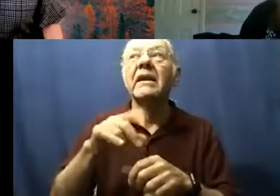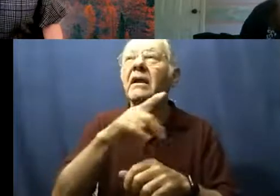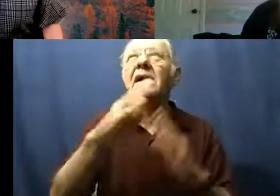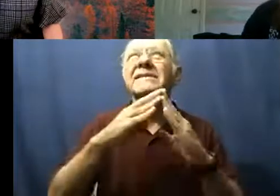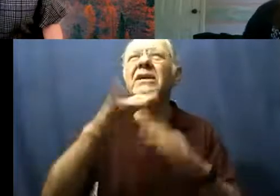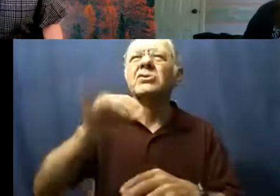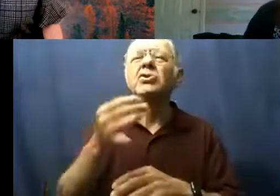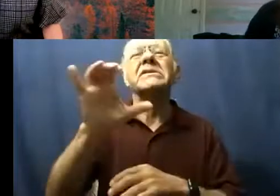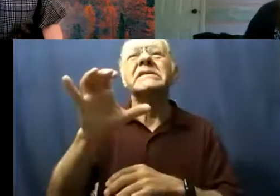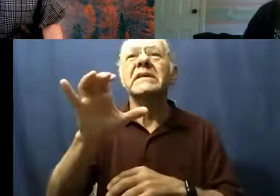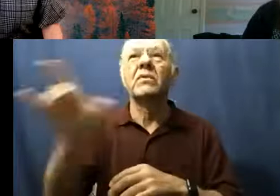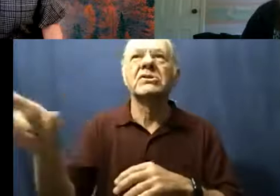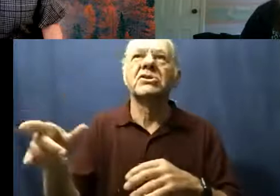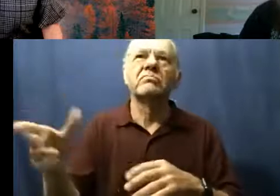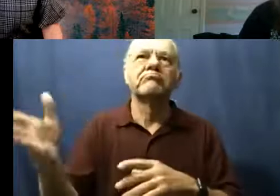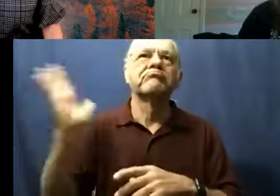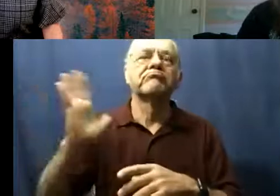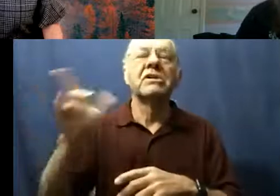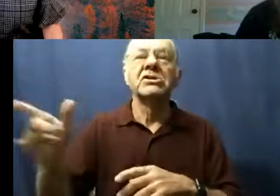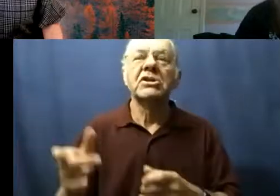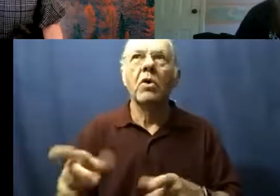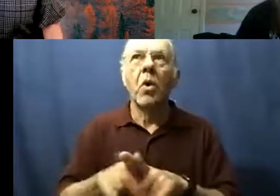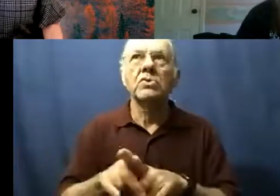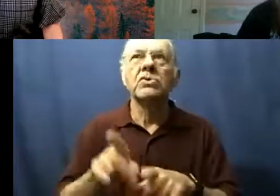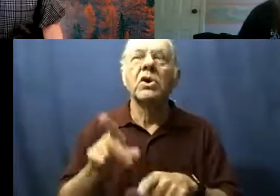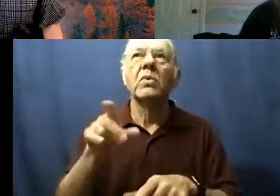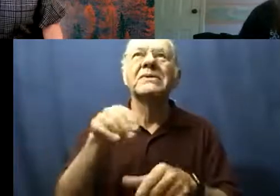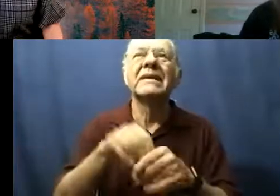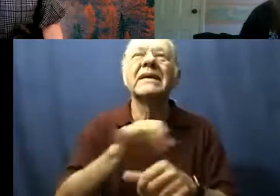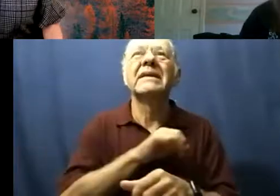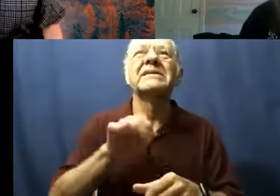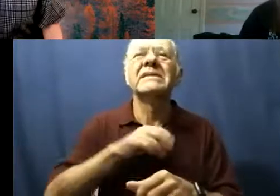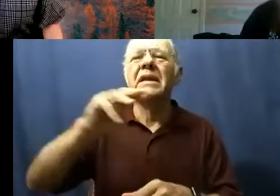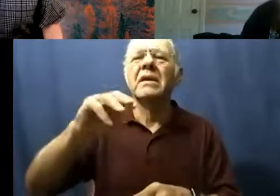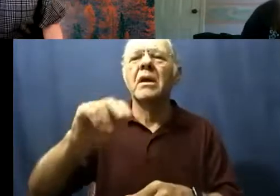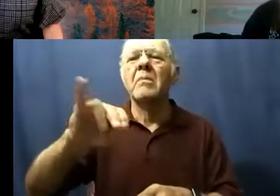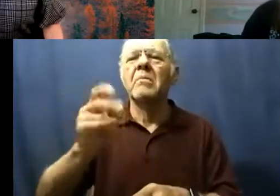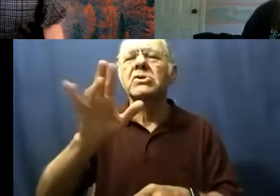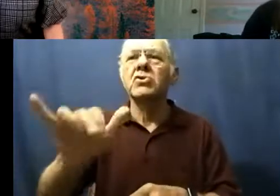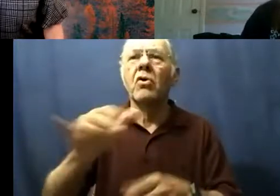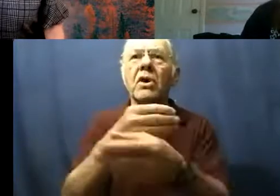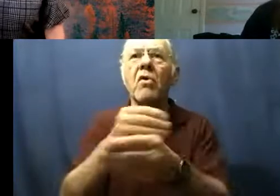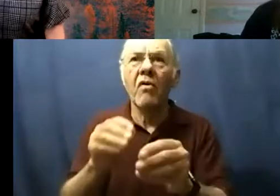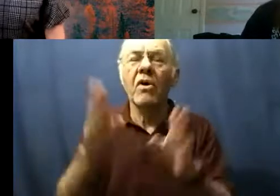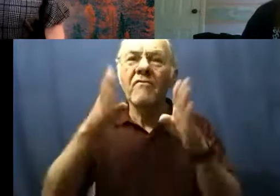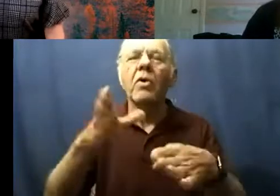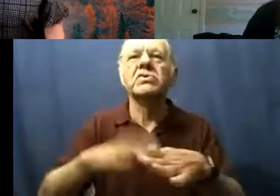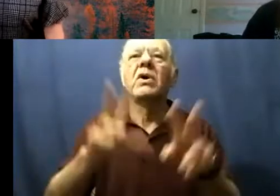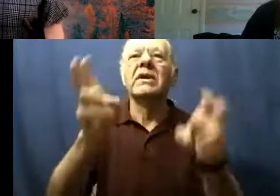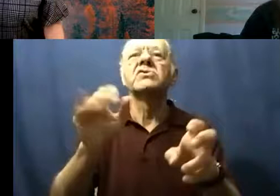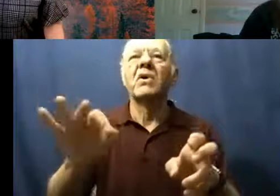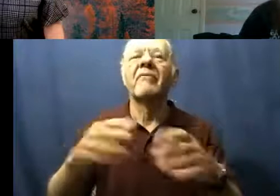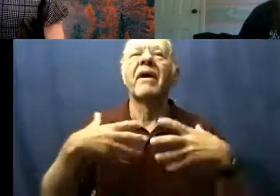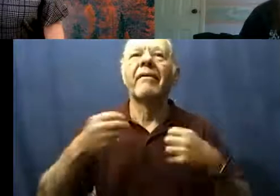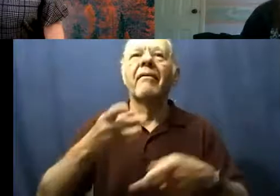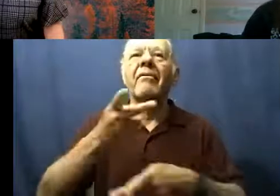career. She spent some time in the New Jersey Senate Majority Office and focused then on issues of healthcare